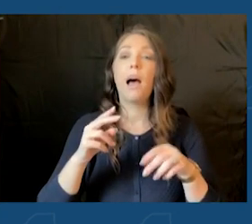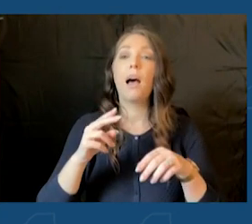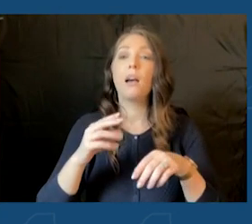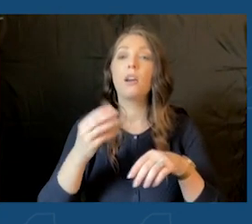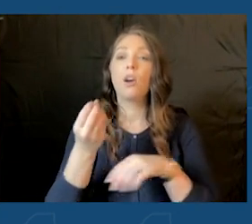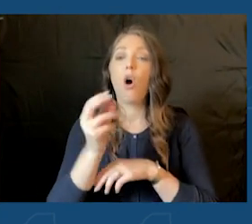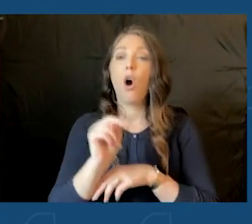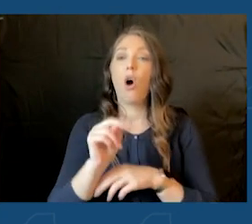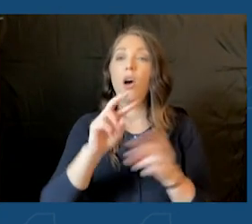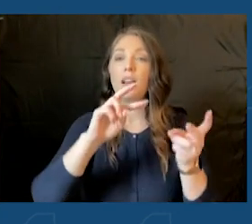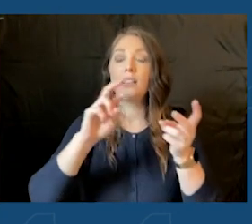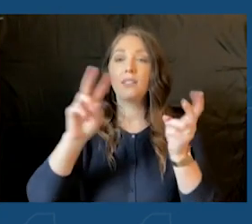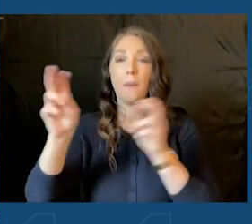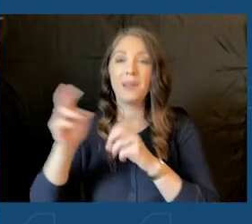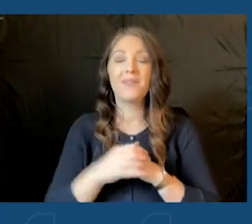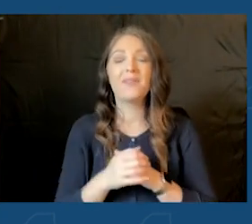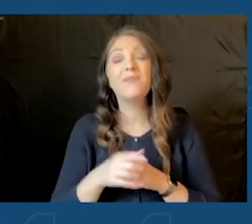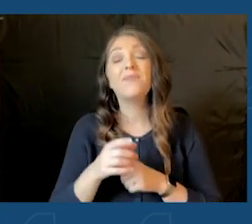many,